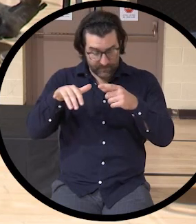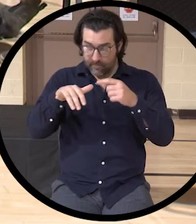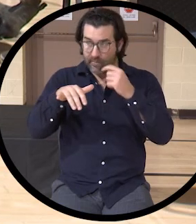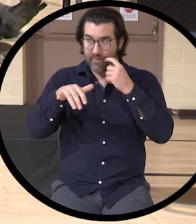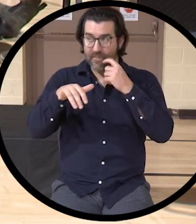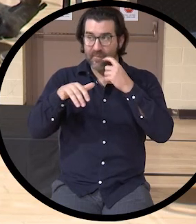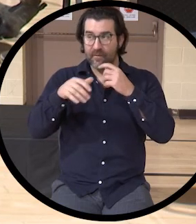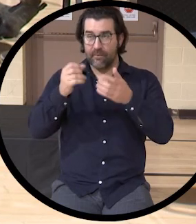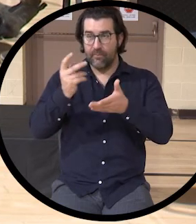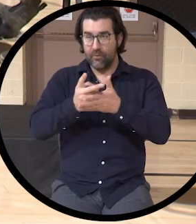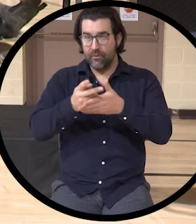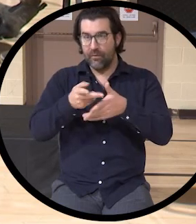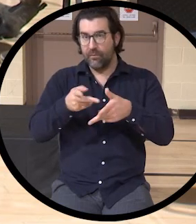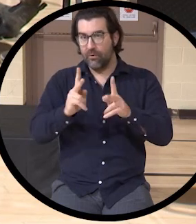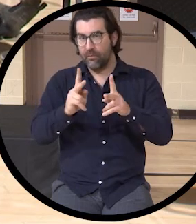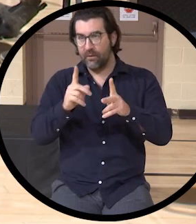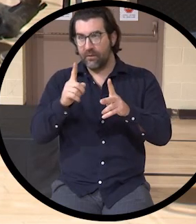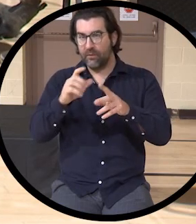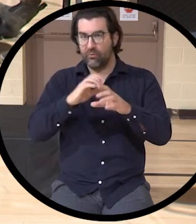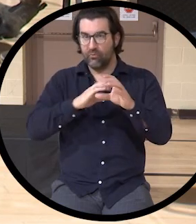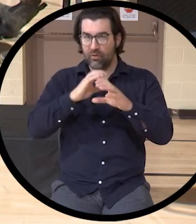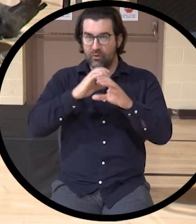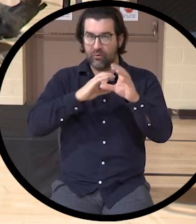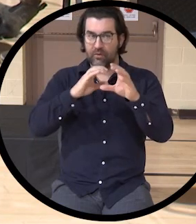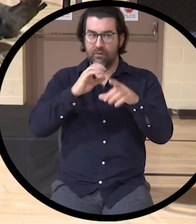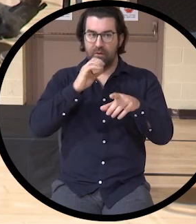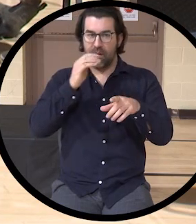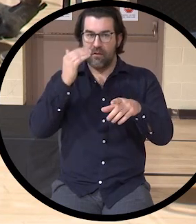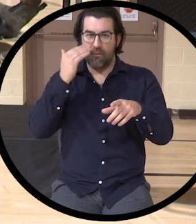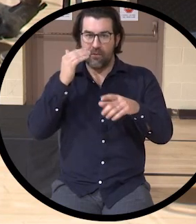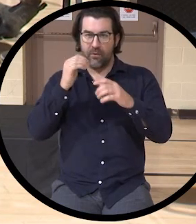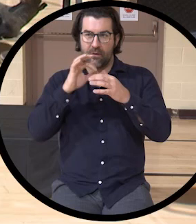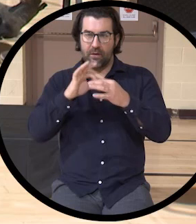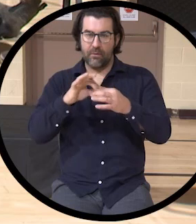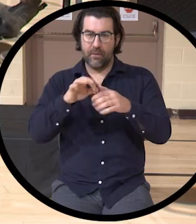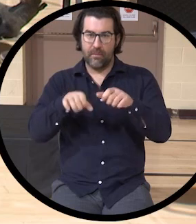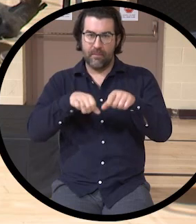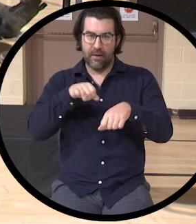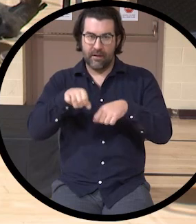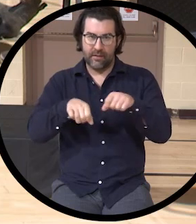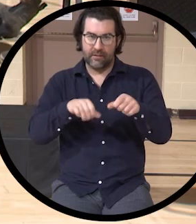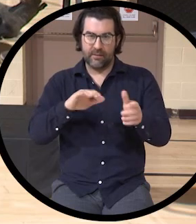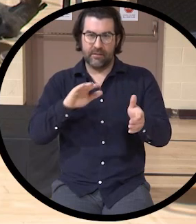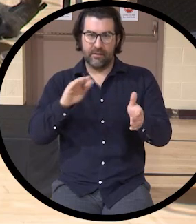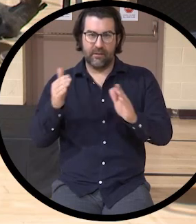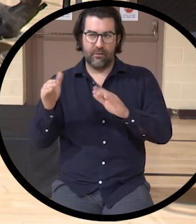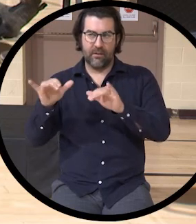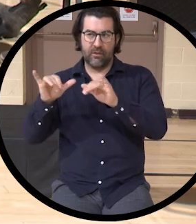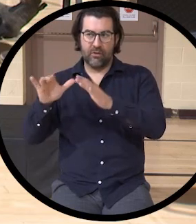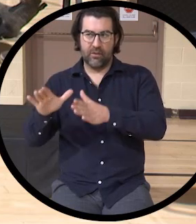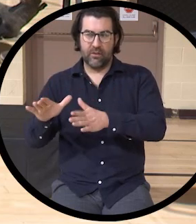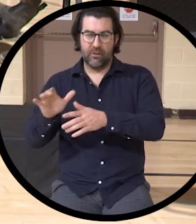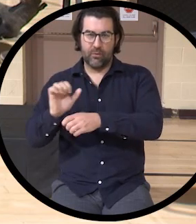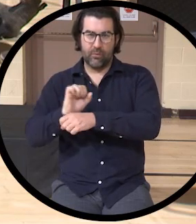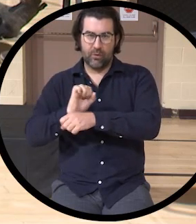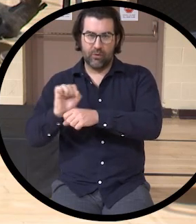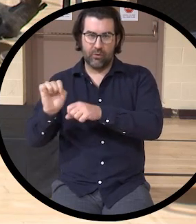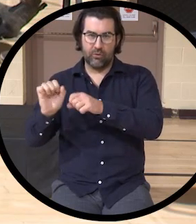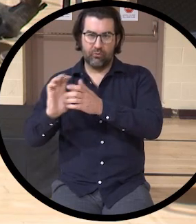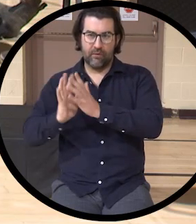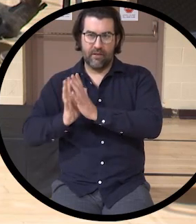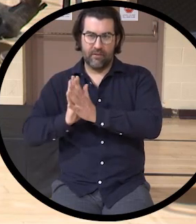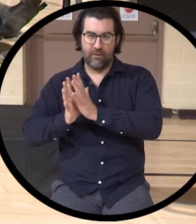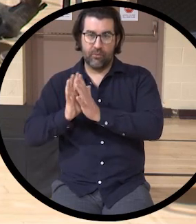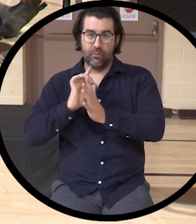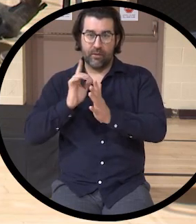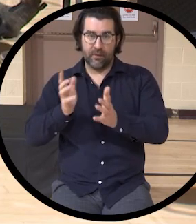approve the permits and do this construction are not as familiar with bikes as some of the engineers that work in traffic are. So I